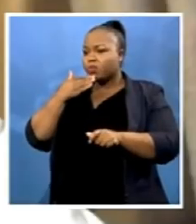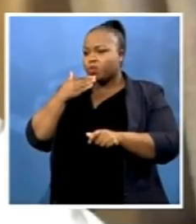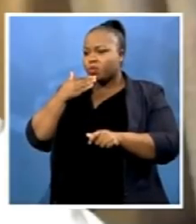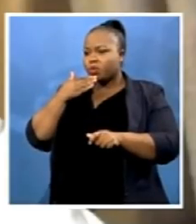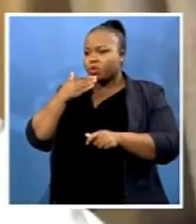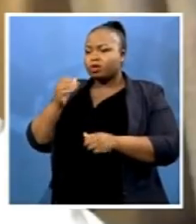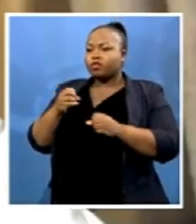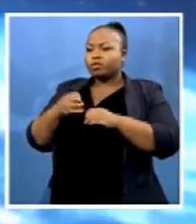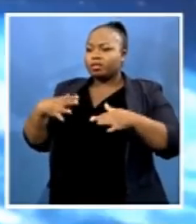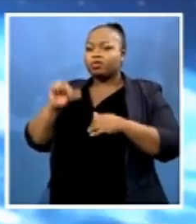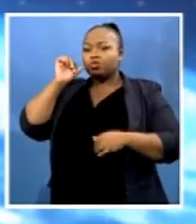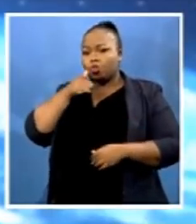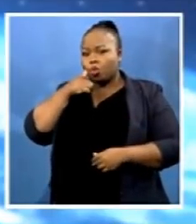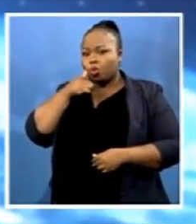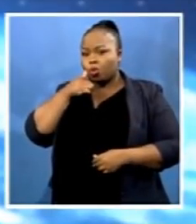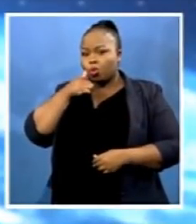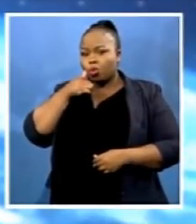Inga Sabia.